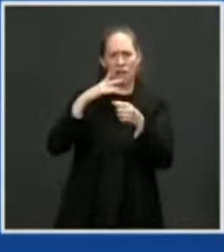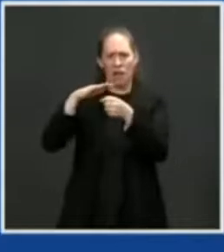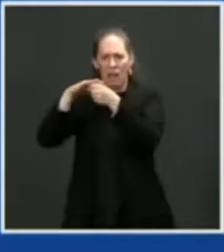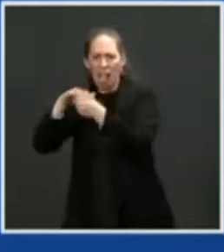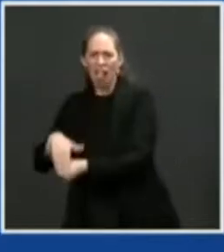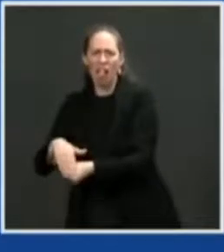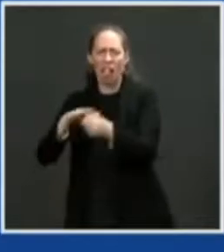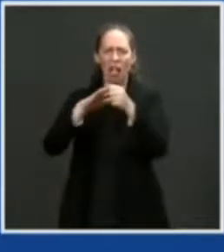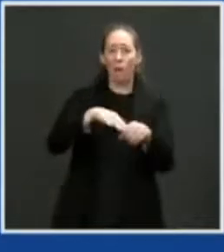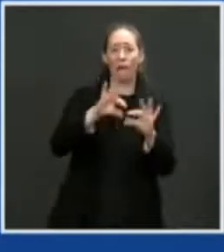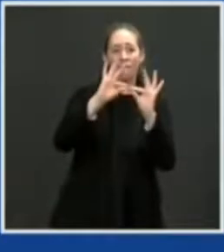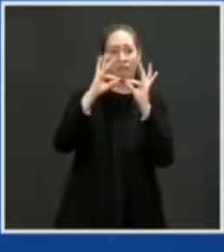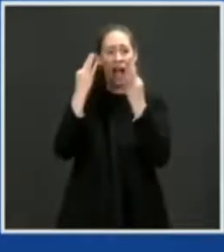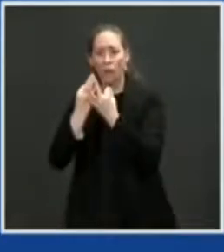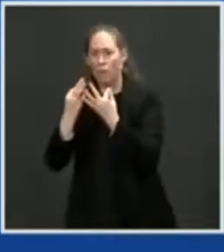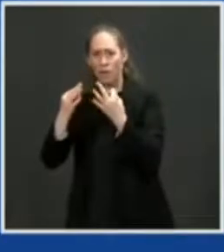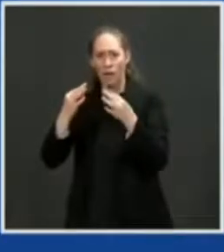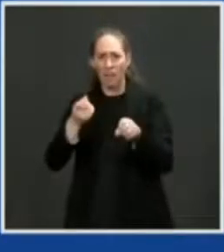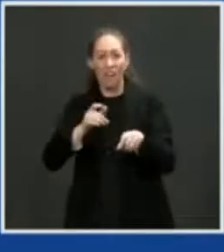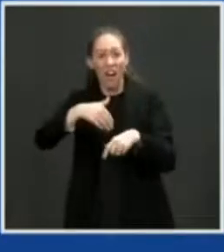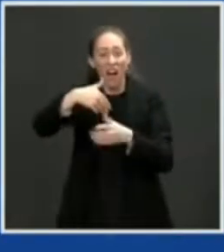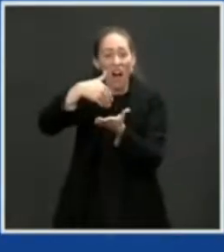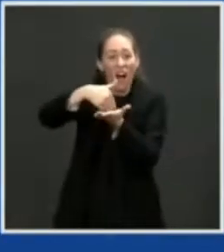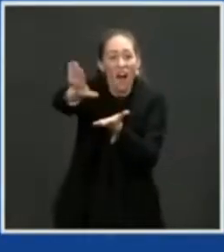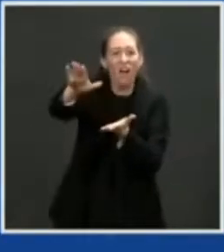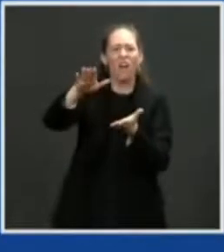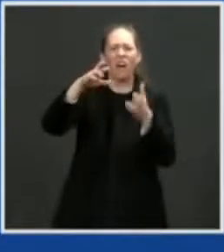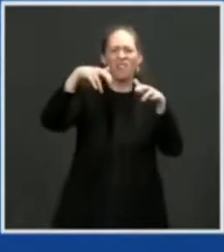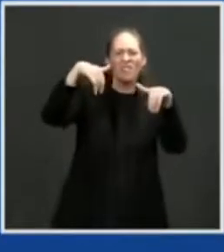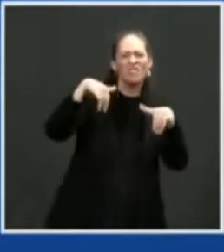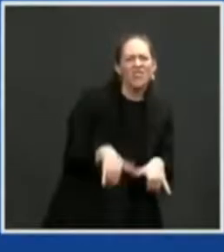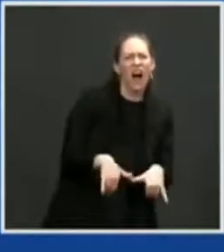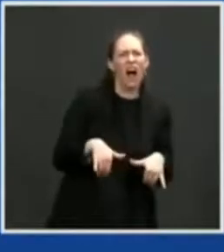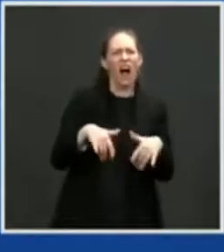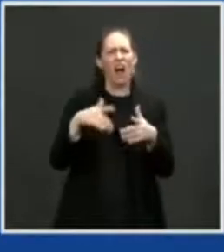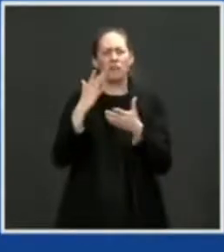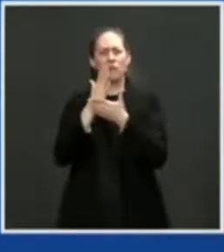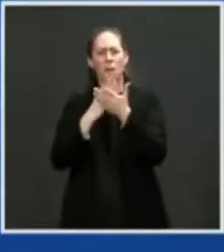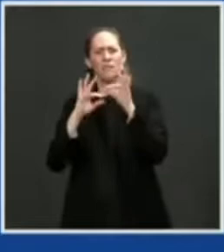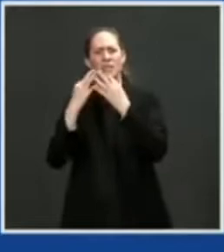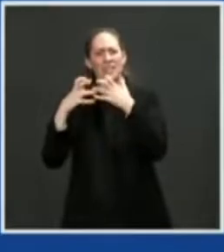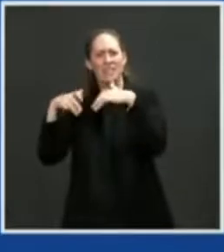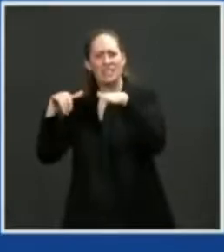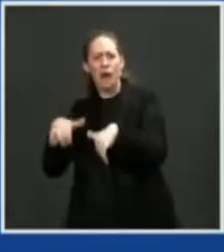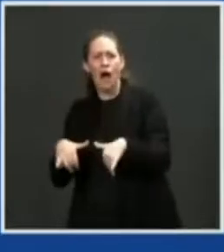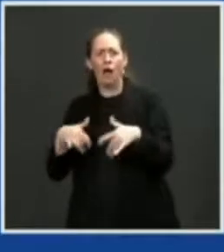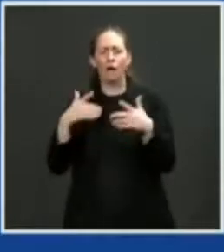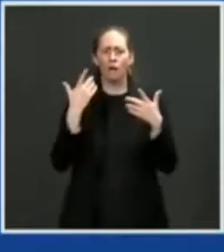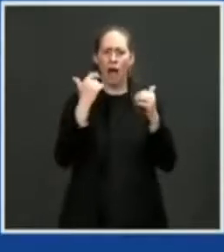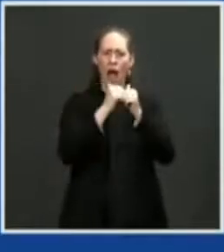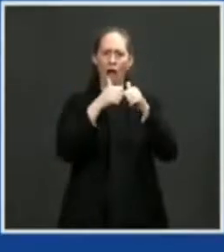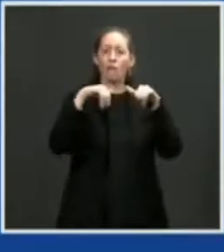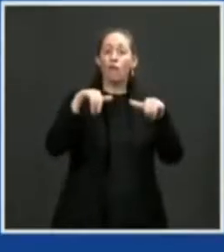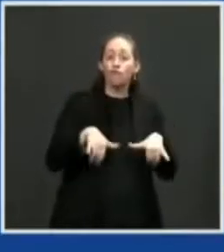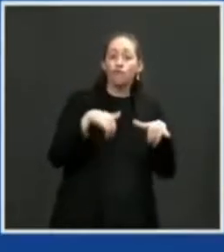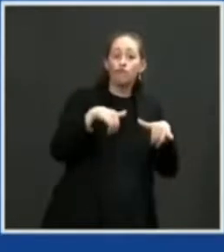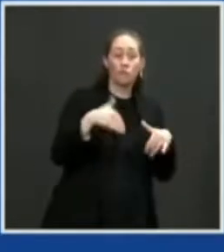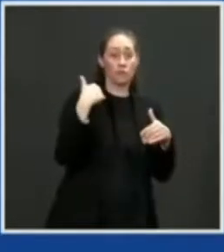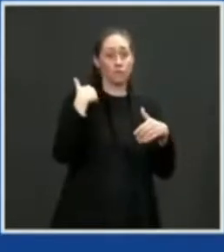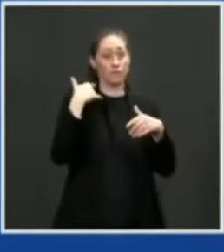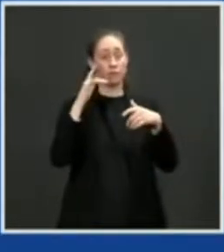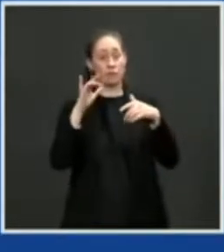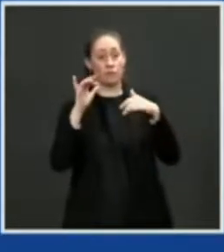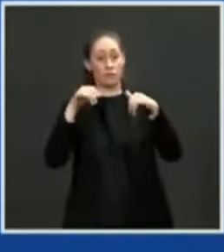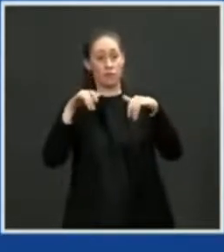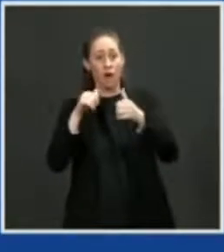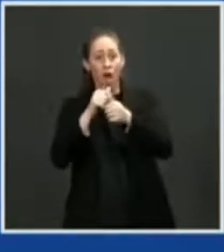though with Title 42 there are The some families that are best staying, smelling and is there a children timeline for get to when go in we first. won't be seeing these overcrowded facilities It's simple.